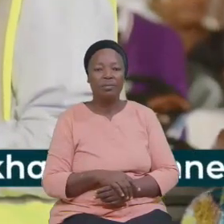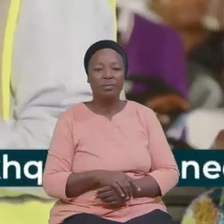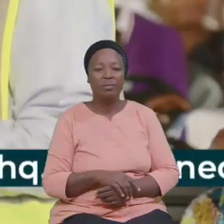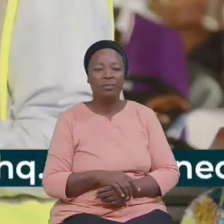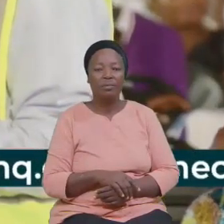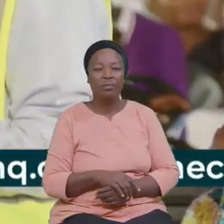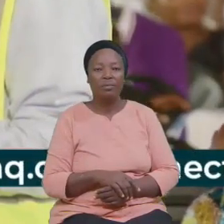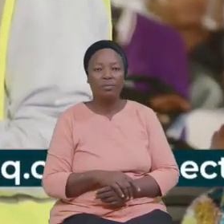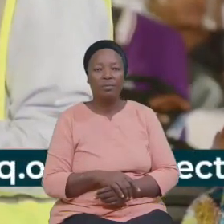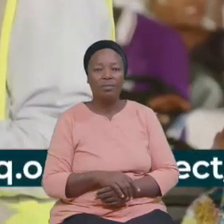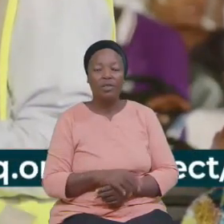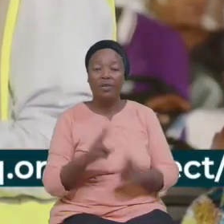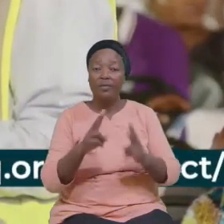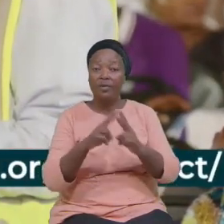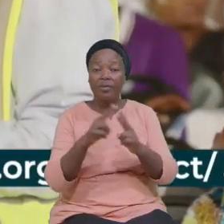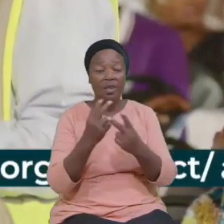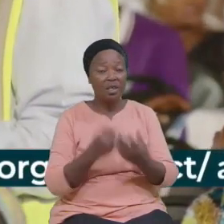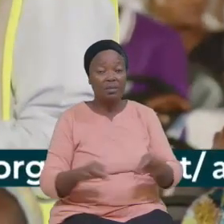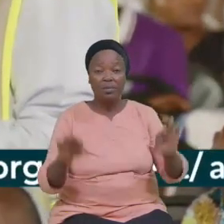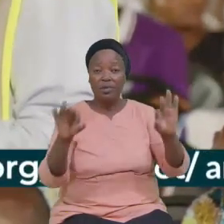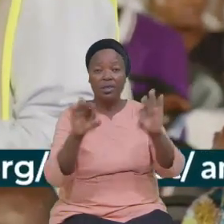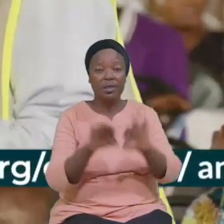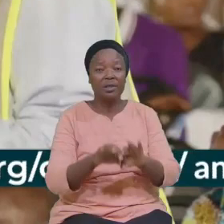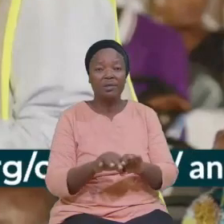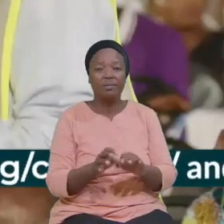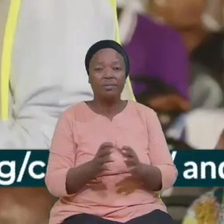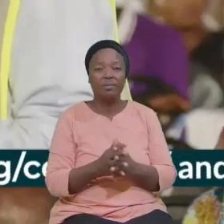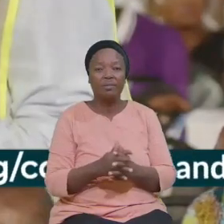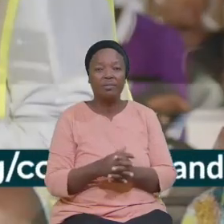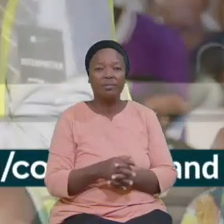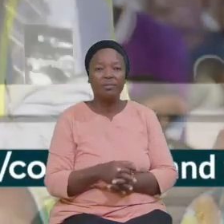It's very, very important